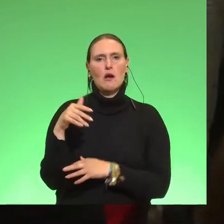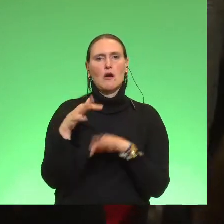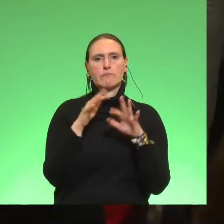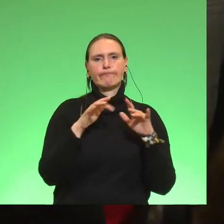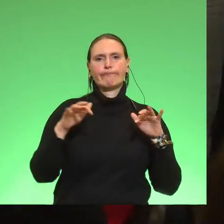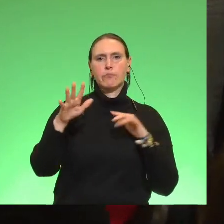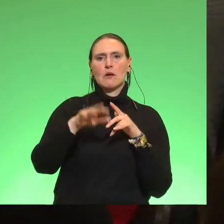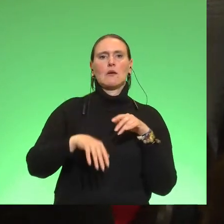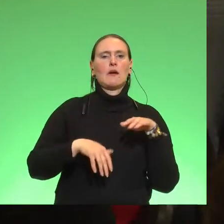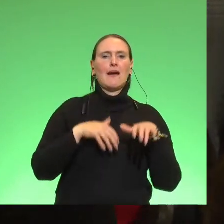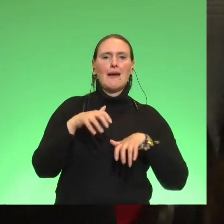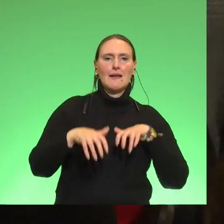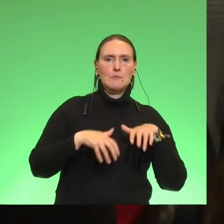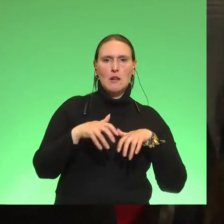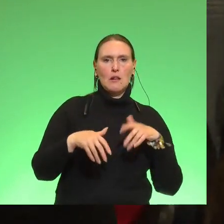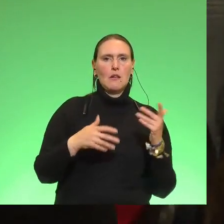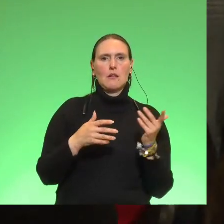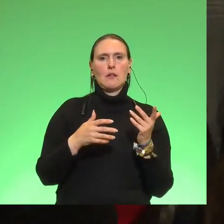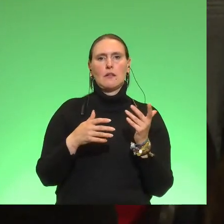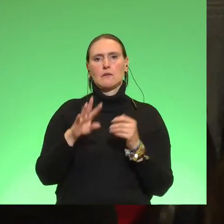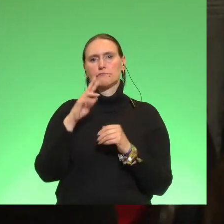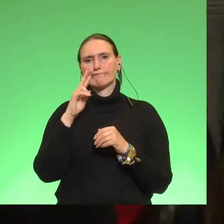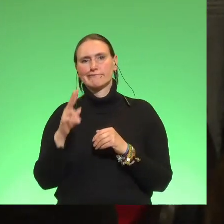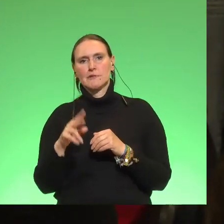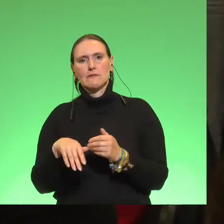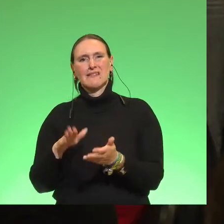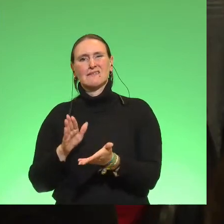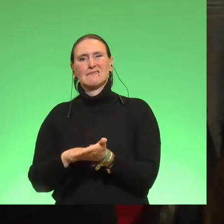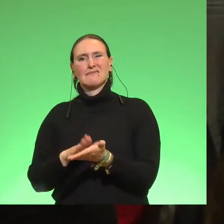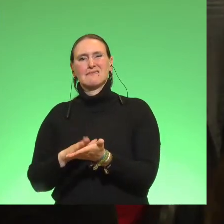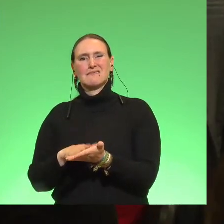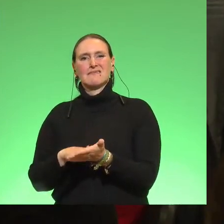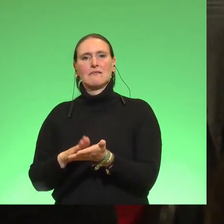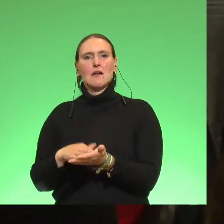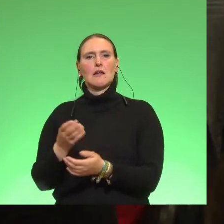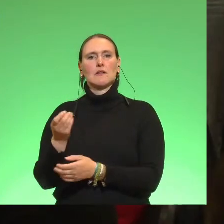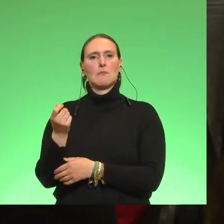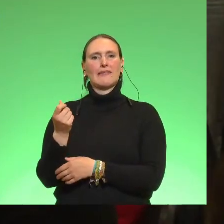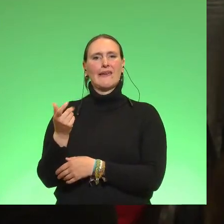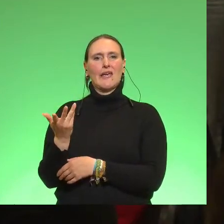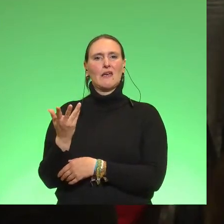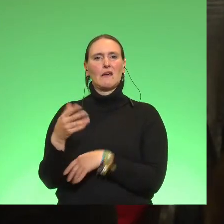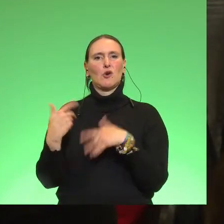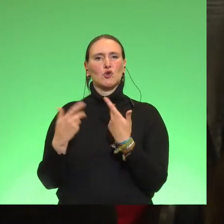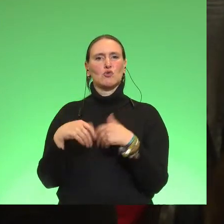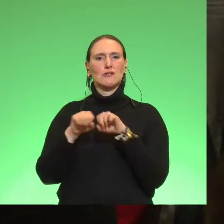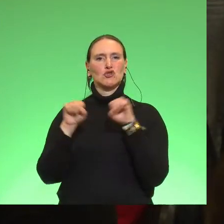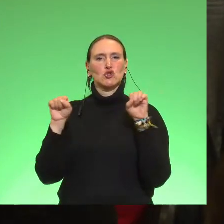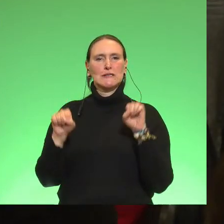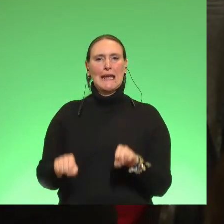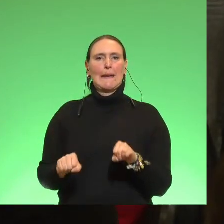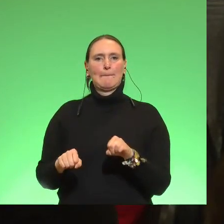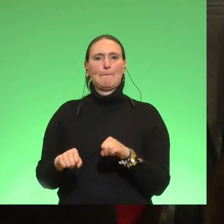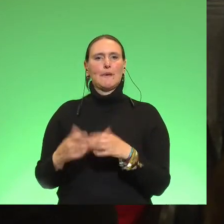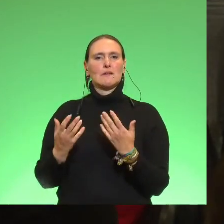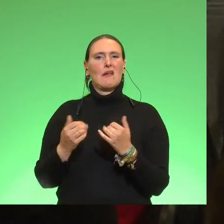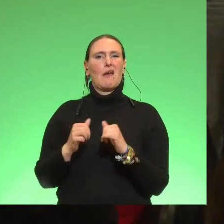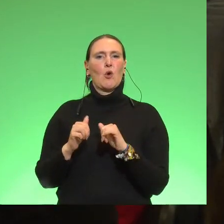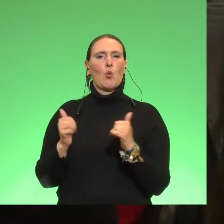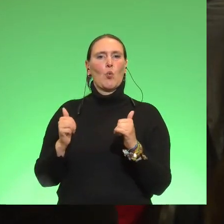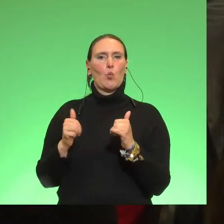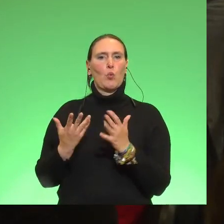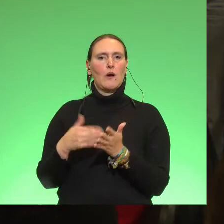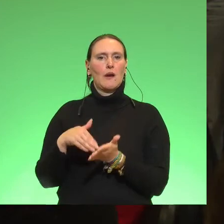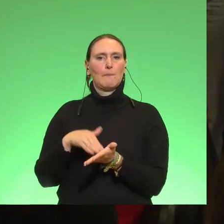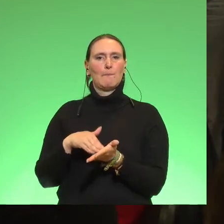animals, if you look at the money, the way money system, banking system, well, you can go on and on and